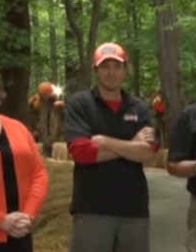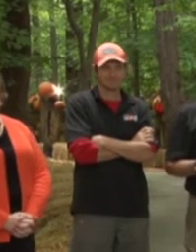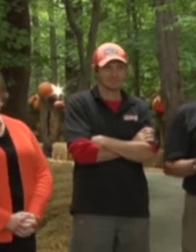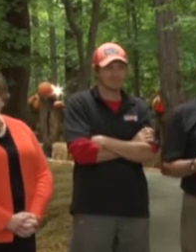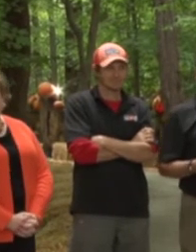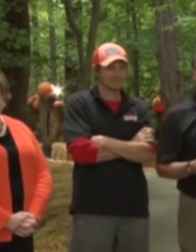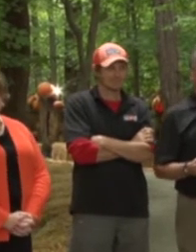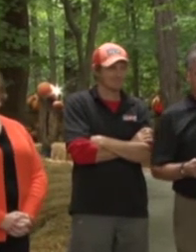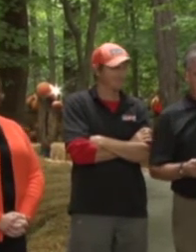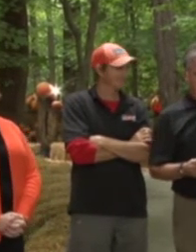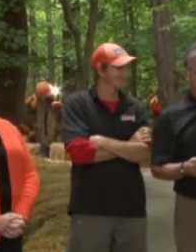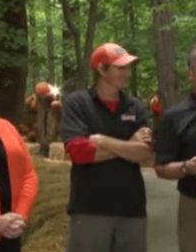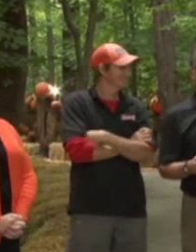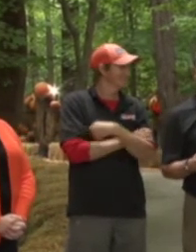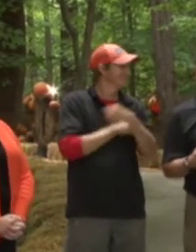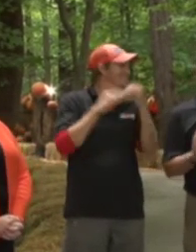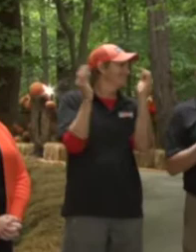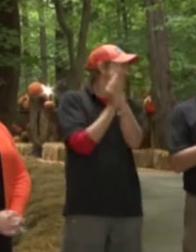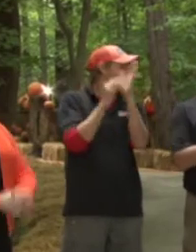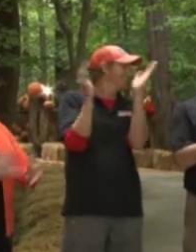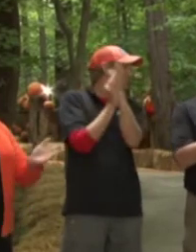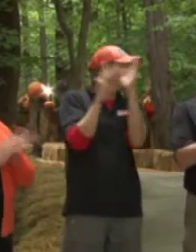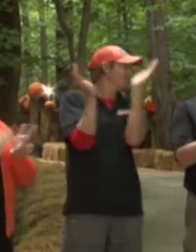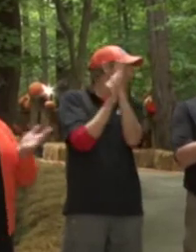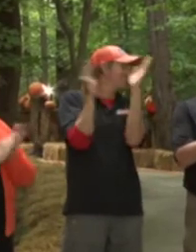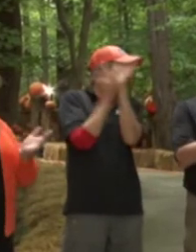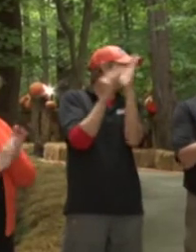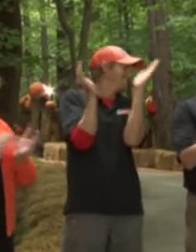just been named its new CEO. Let's hear it for Brooke.